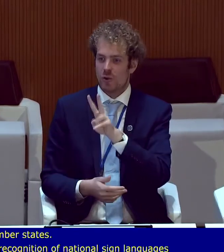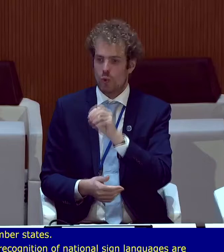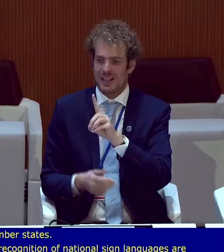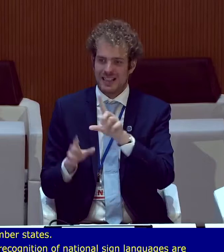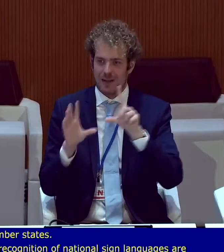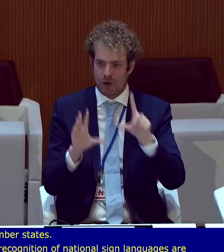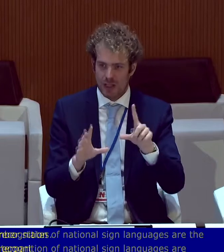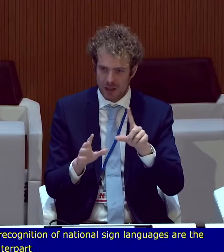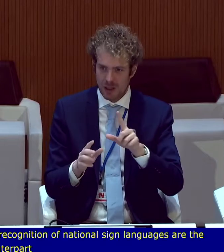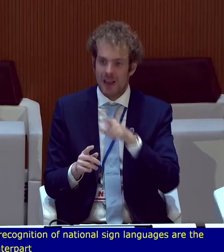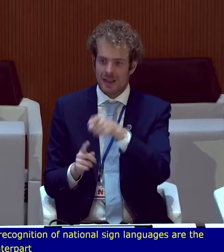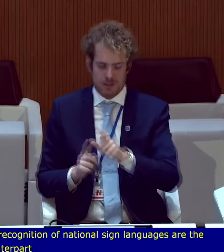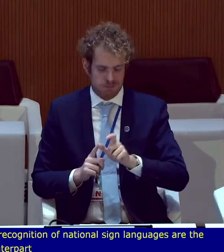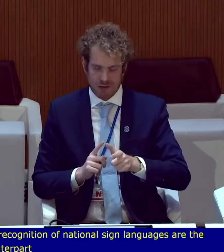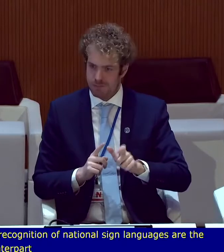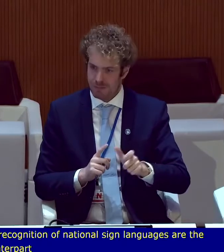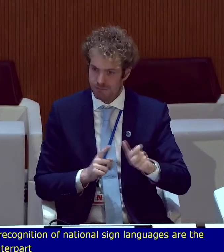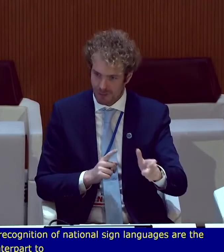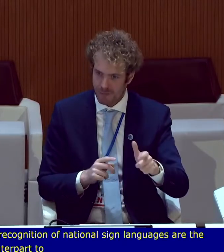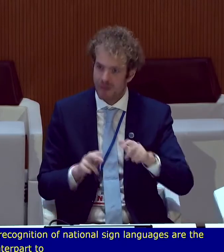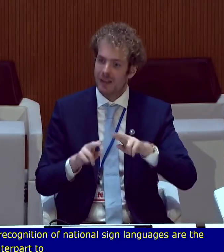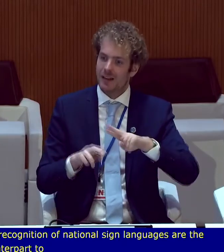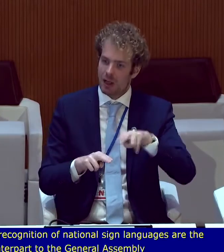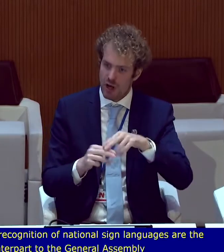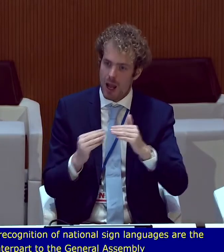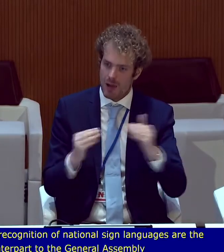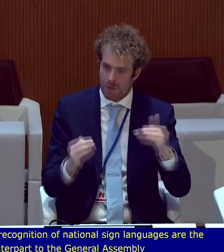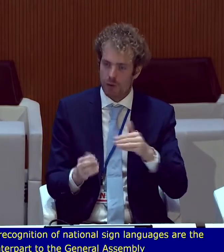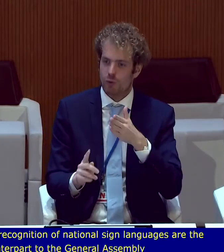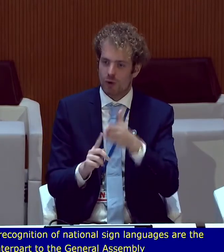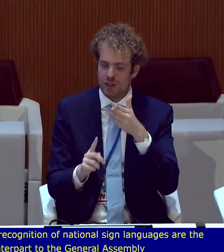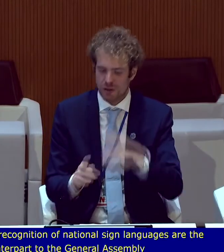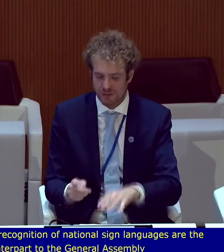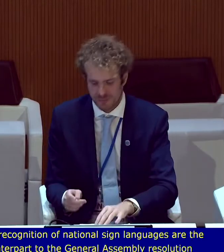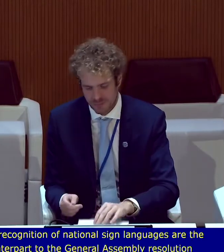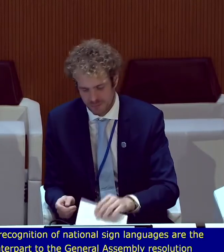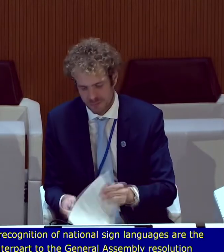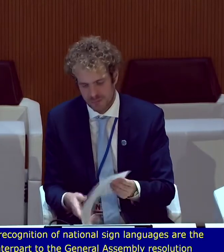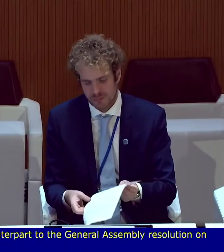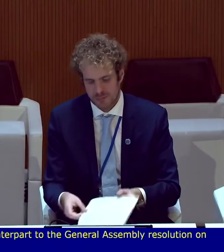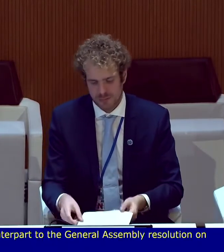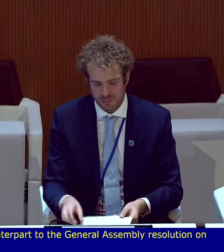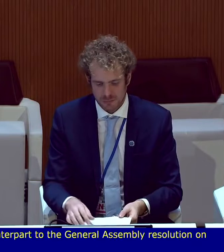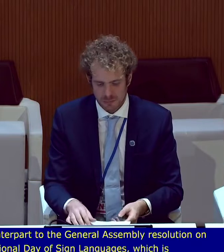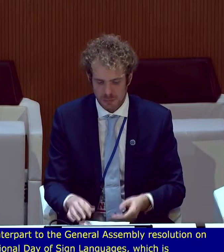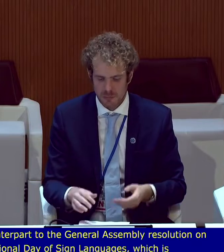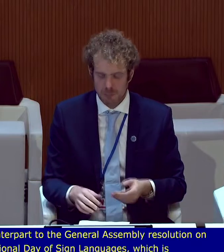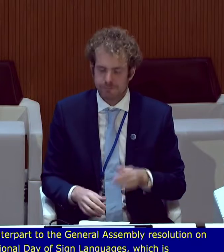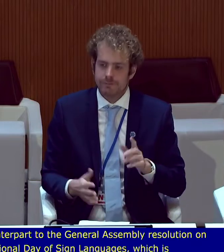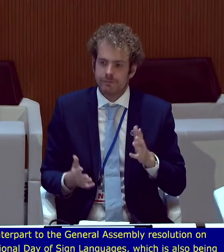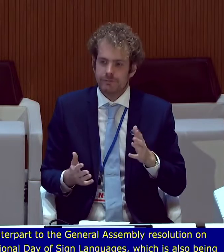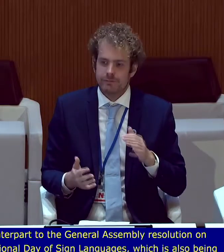Assembly resolution on the International Day of Sign Languages, which is also being brought to the national level.